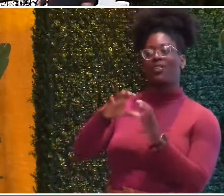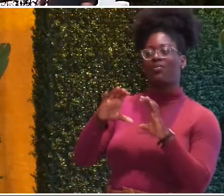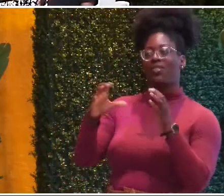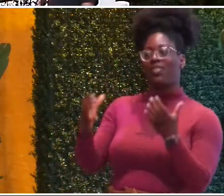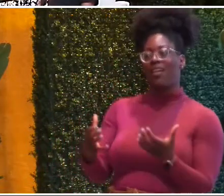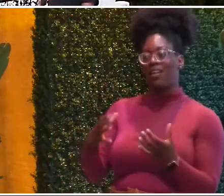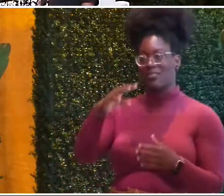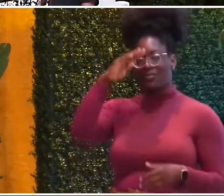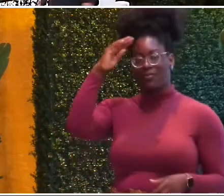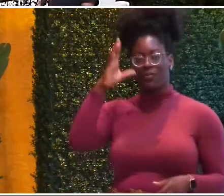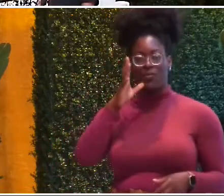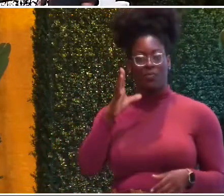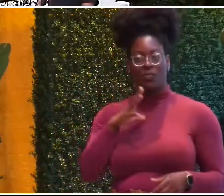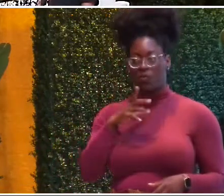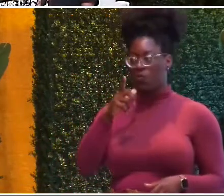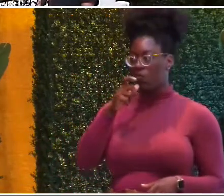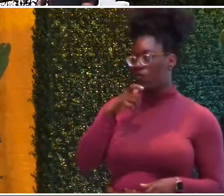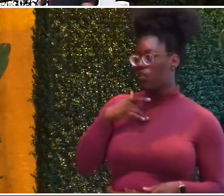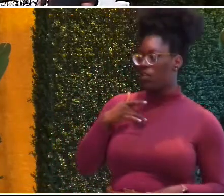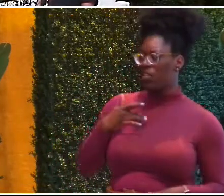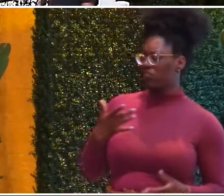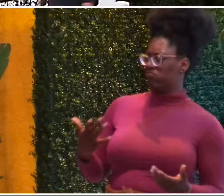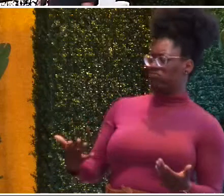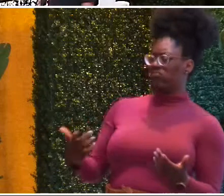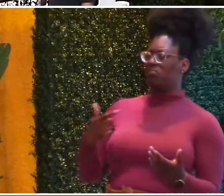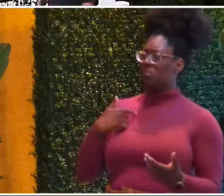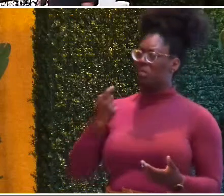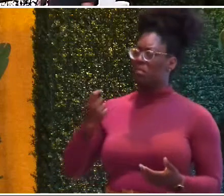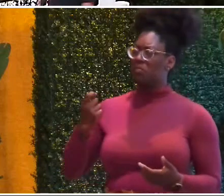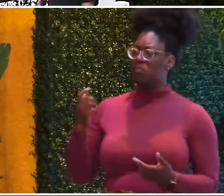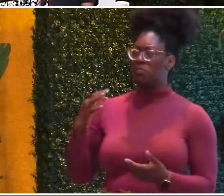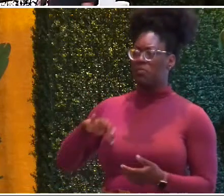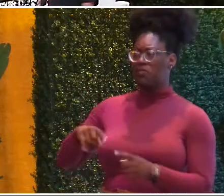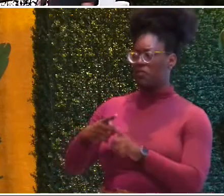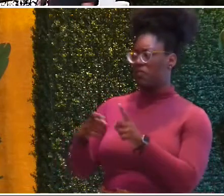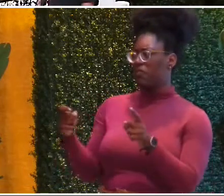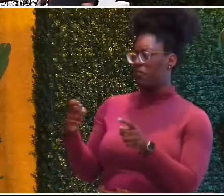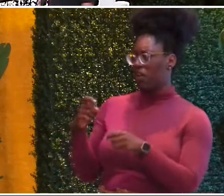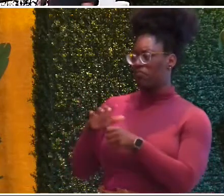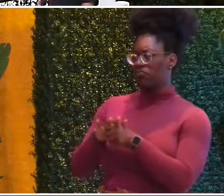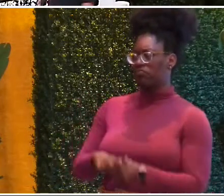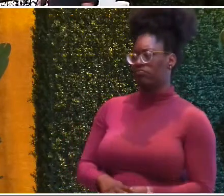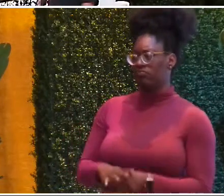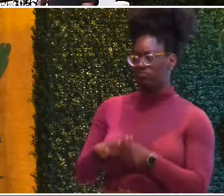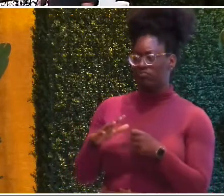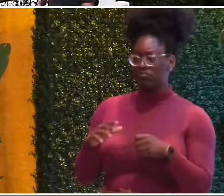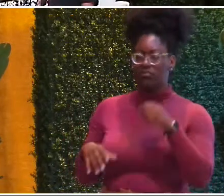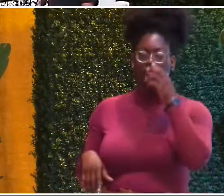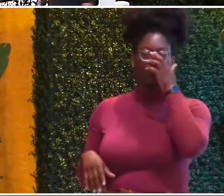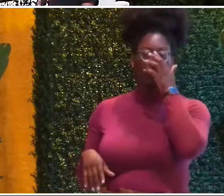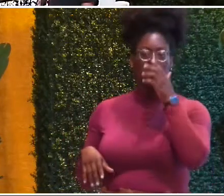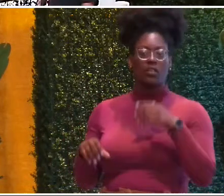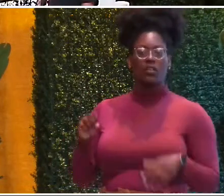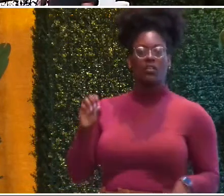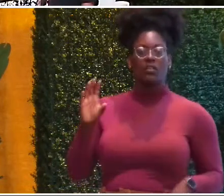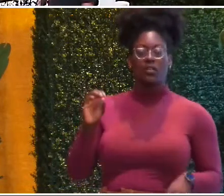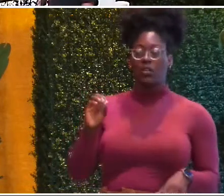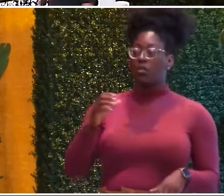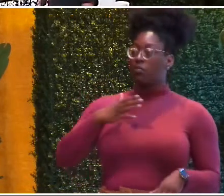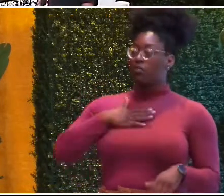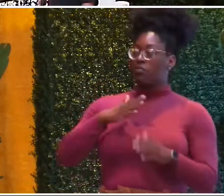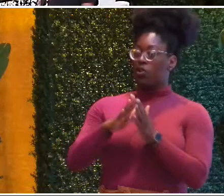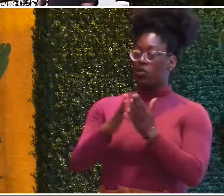neck. You should feel, right? The thing is, the whole reason the book is called Hood Feminism, the whole reason I talk about